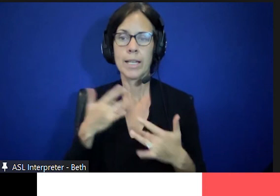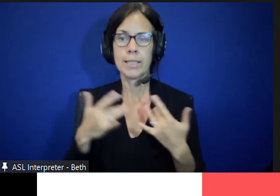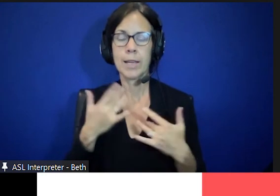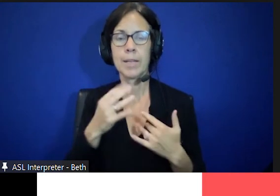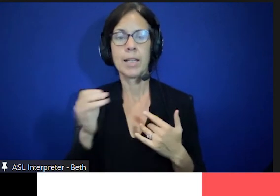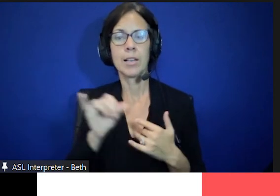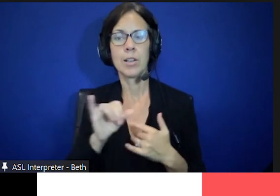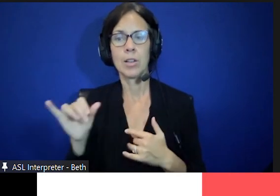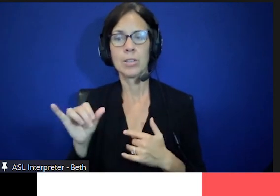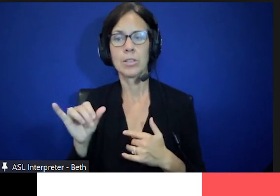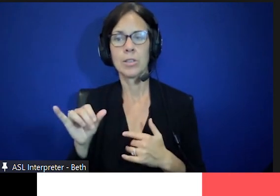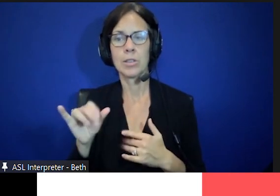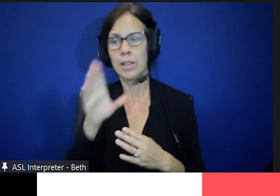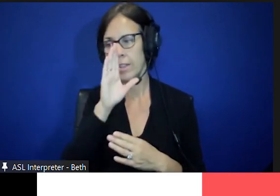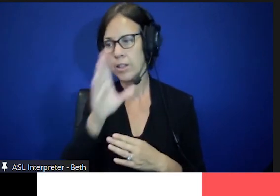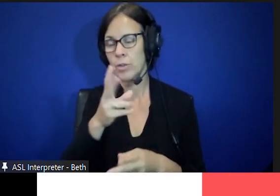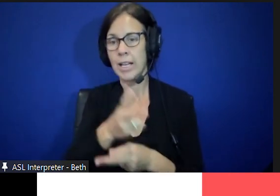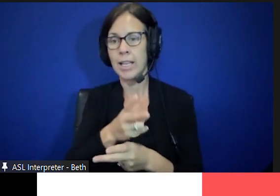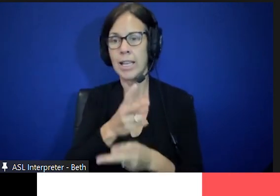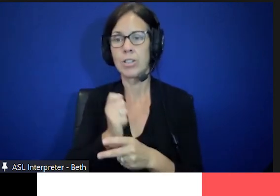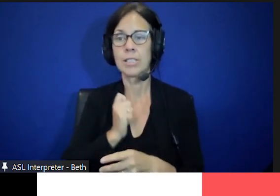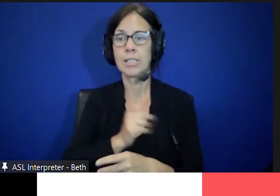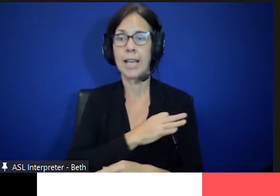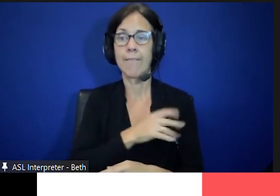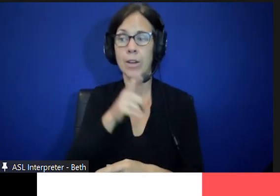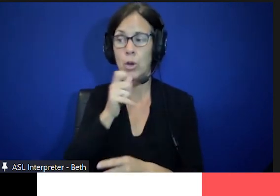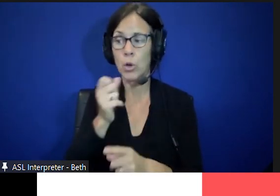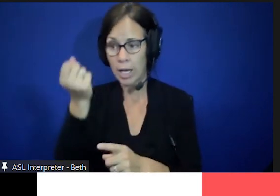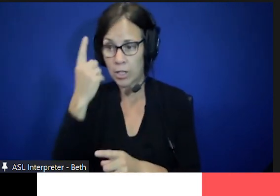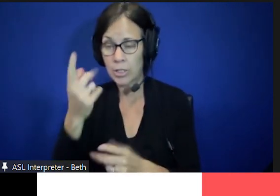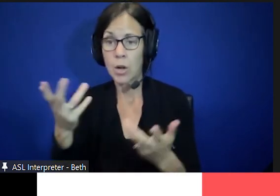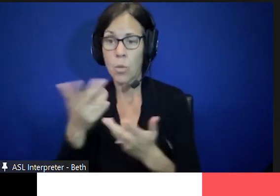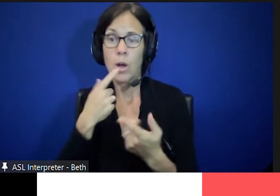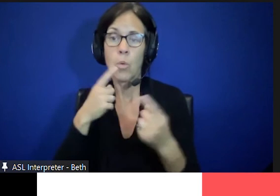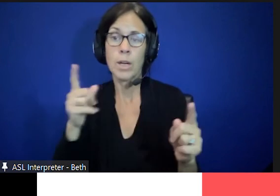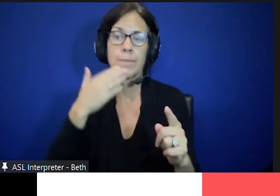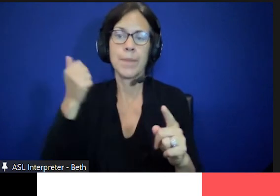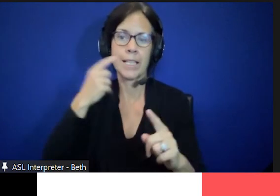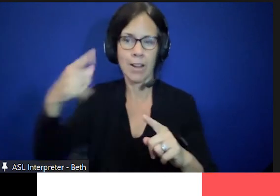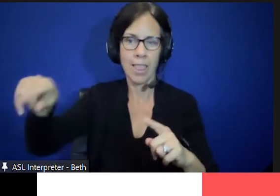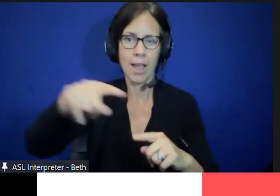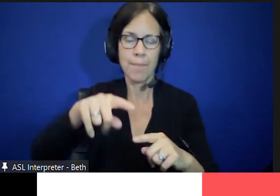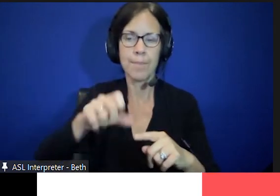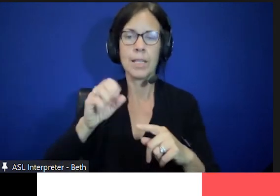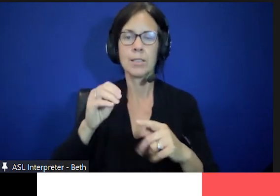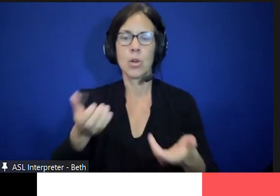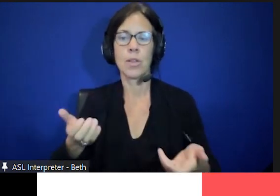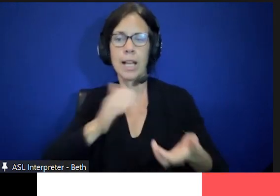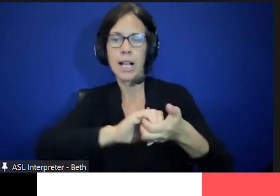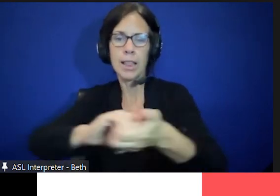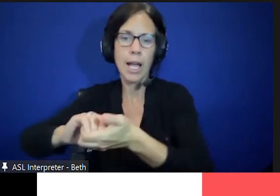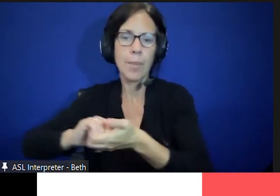then also the direct care staff who understands what works best for them. So the